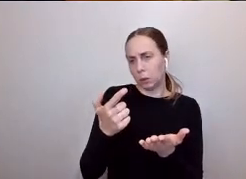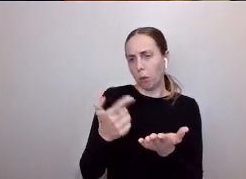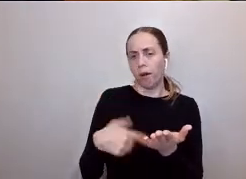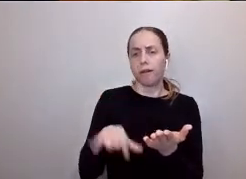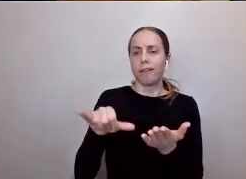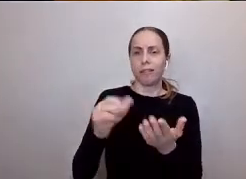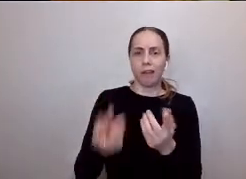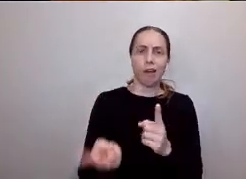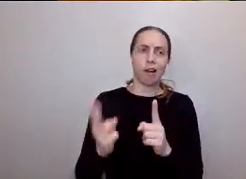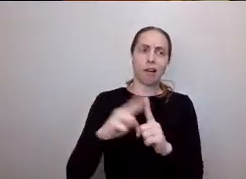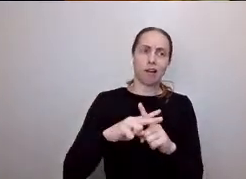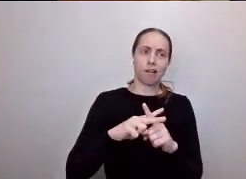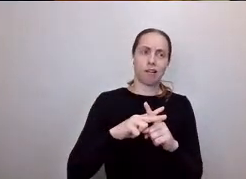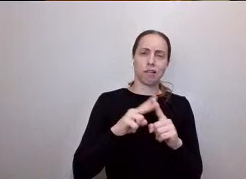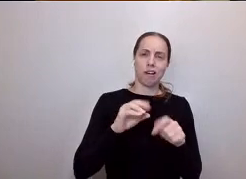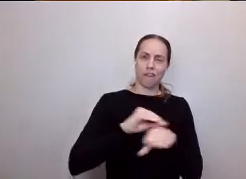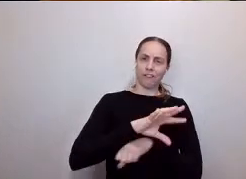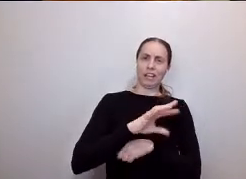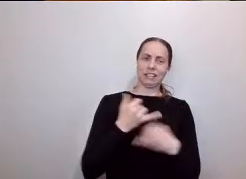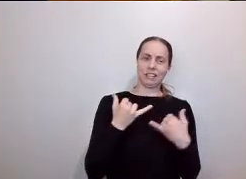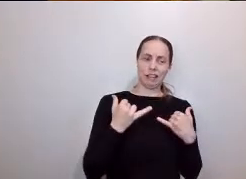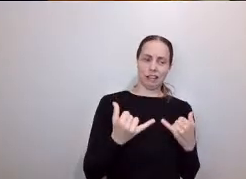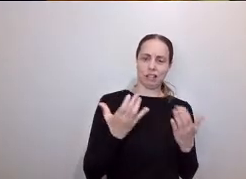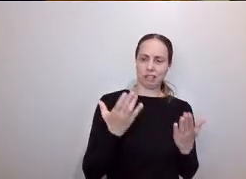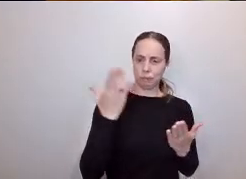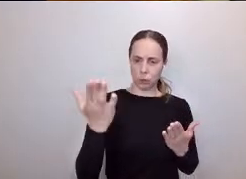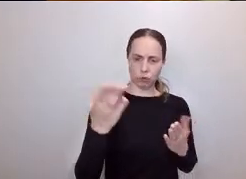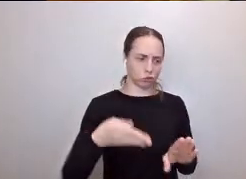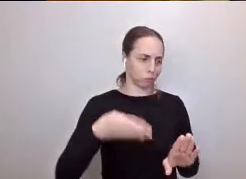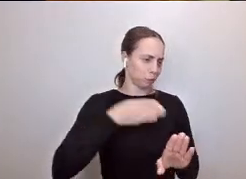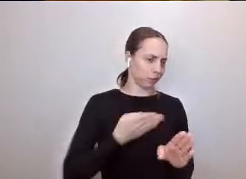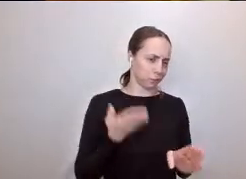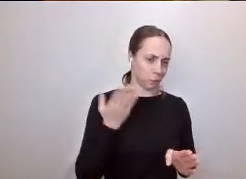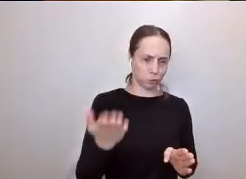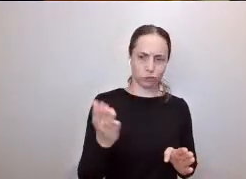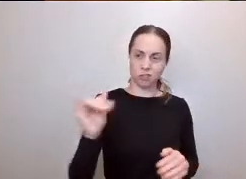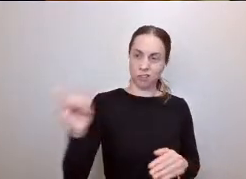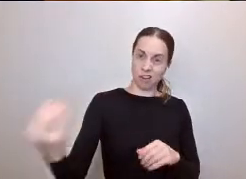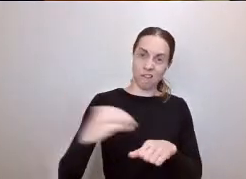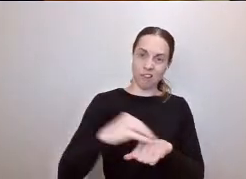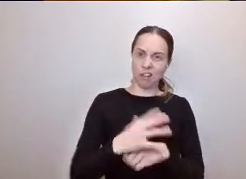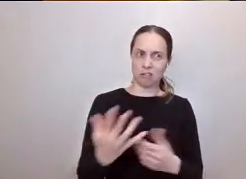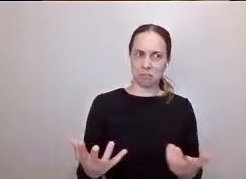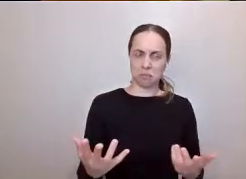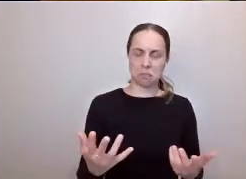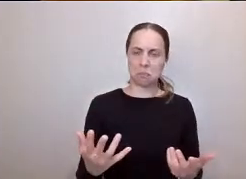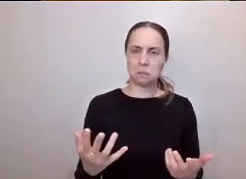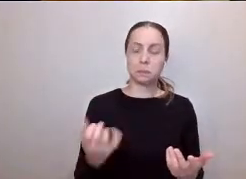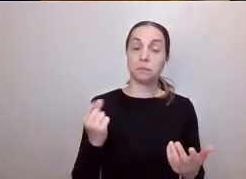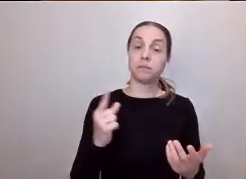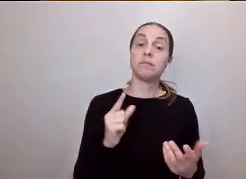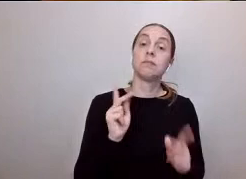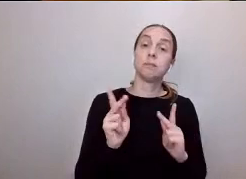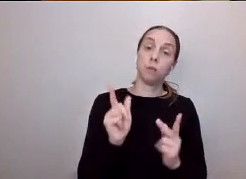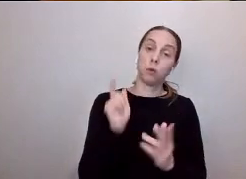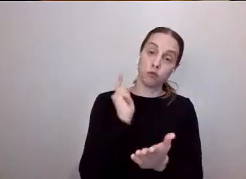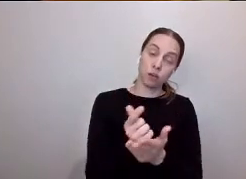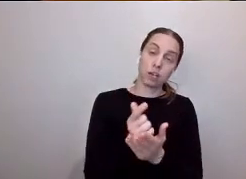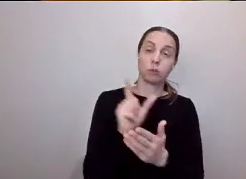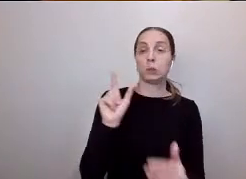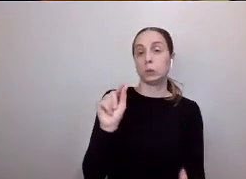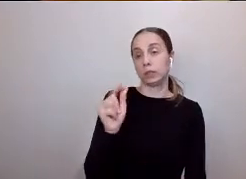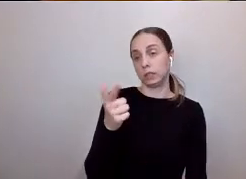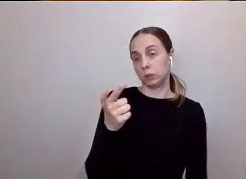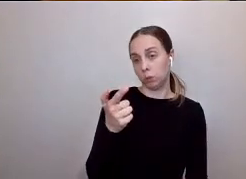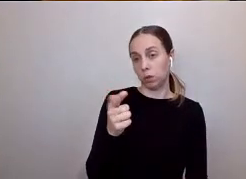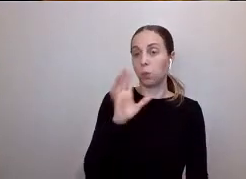previous motion, because all of the graduates of the recruiting classes that will graduate in 2021 and be a part of the 2021 budget are